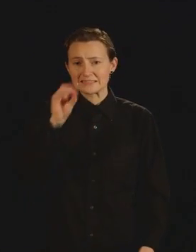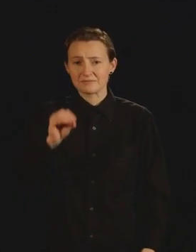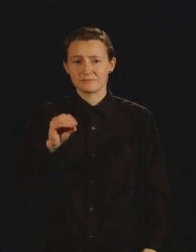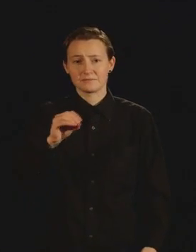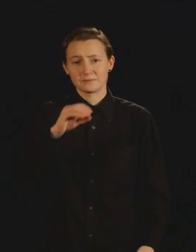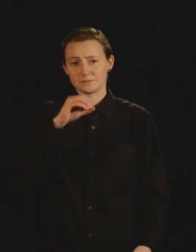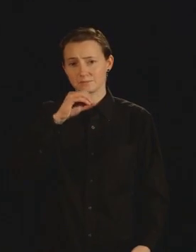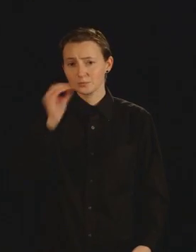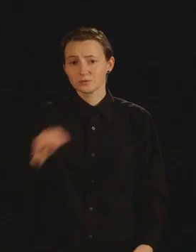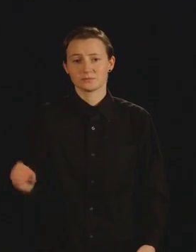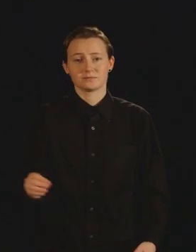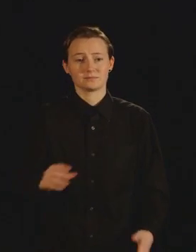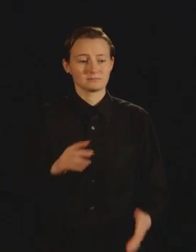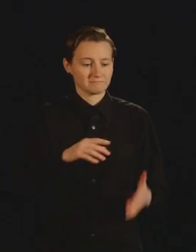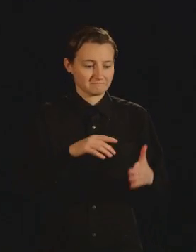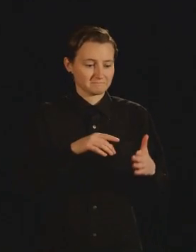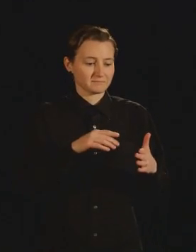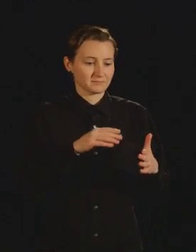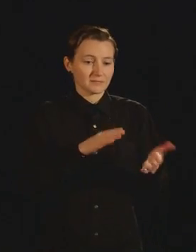suicide were white men.